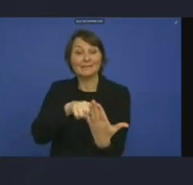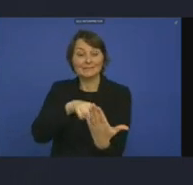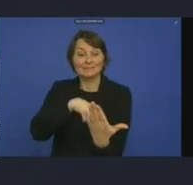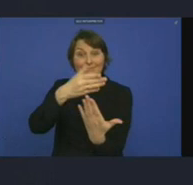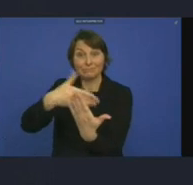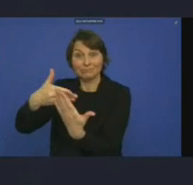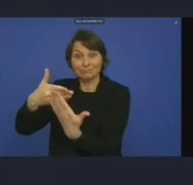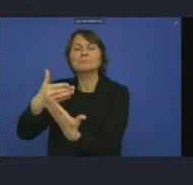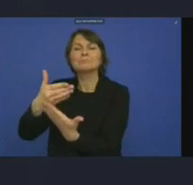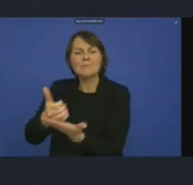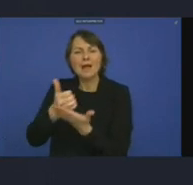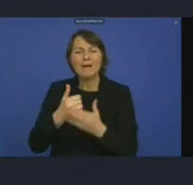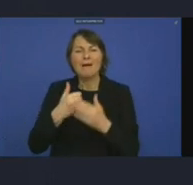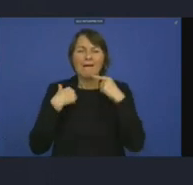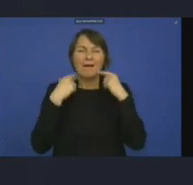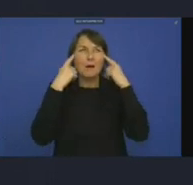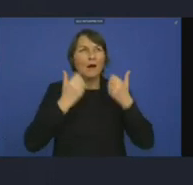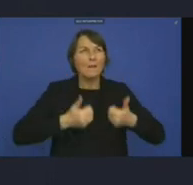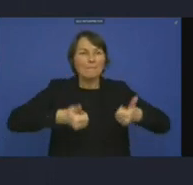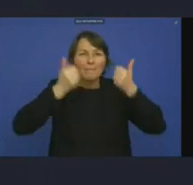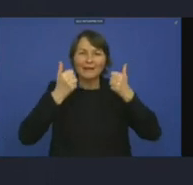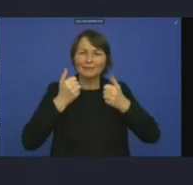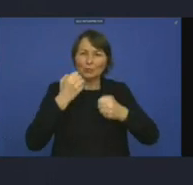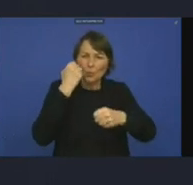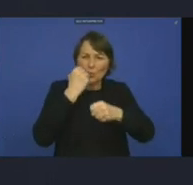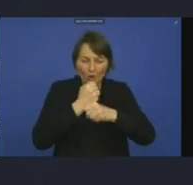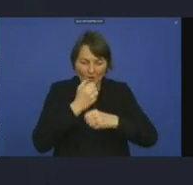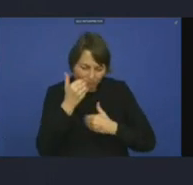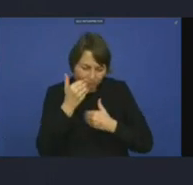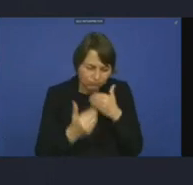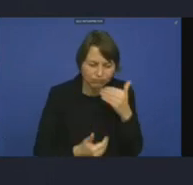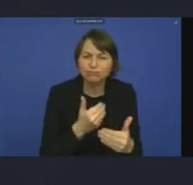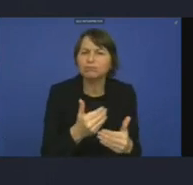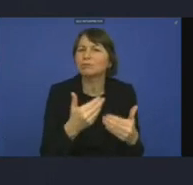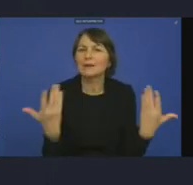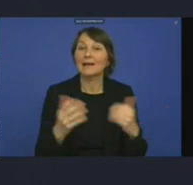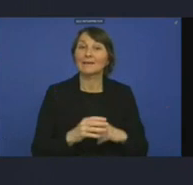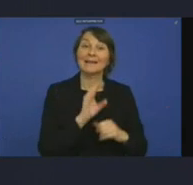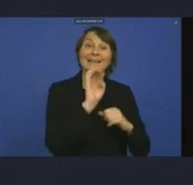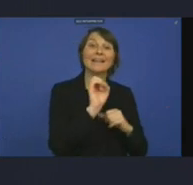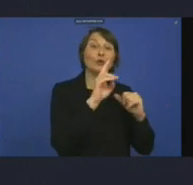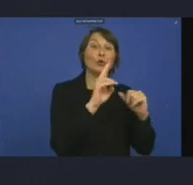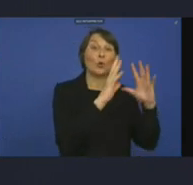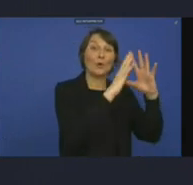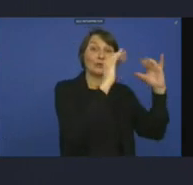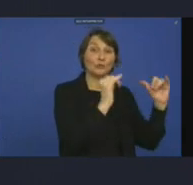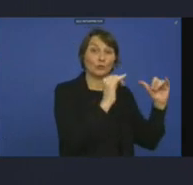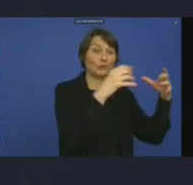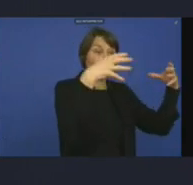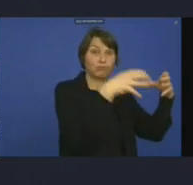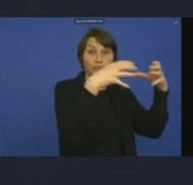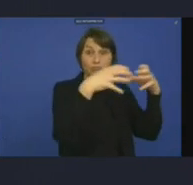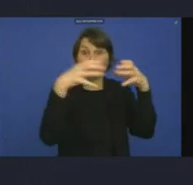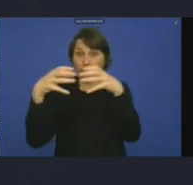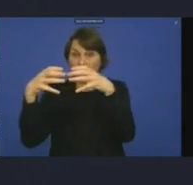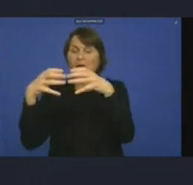more effective and work well between the European Union, the EU institutions, more in general, member states, and the stakeholders. That